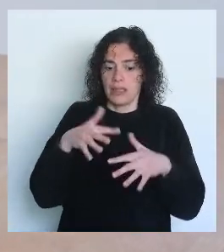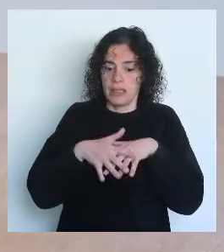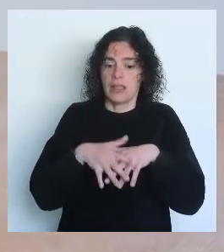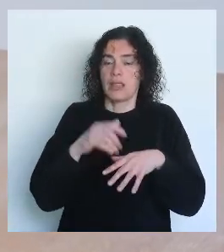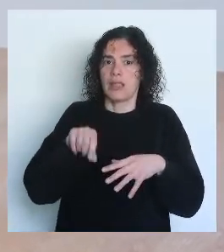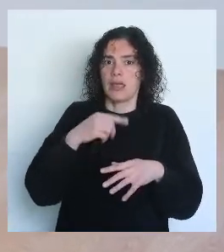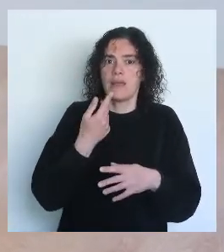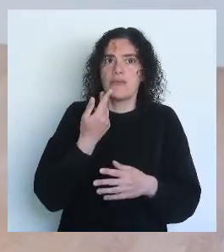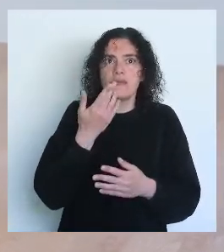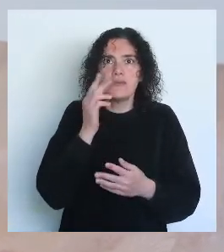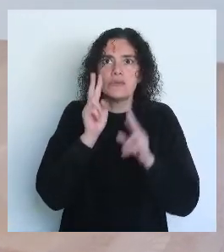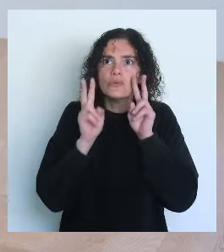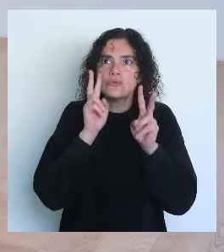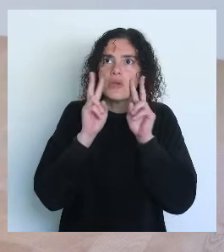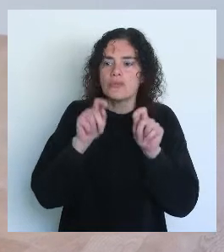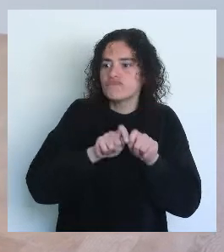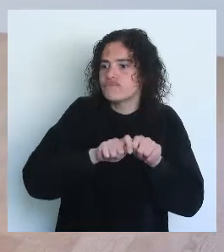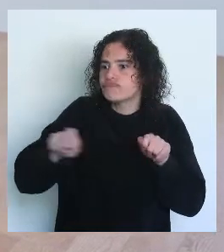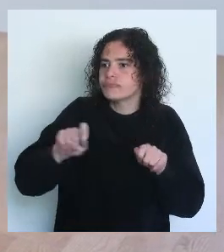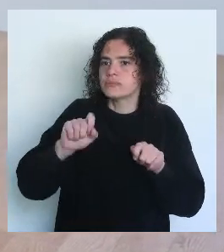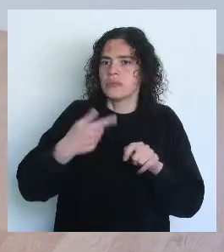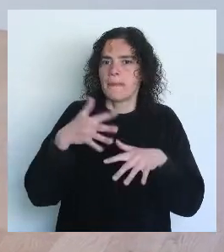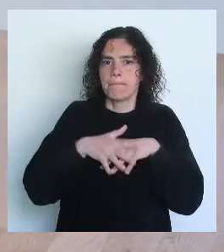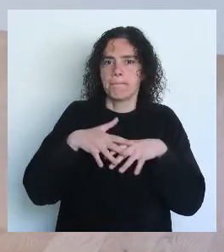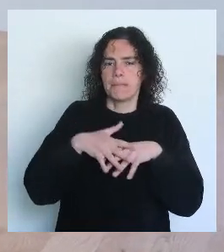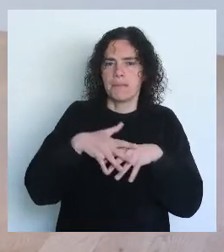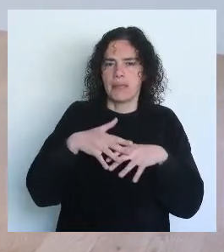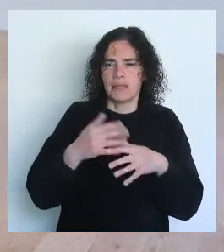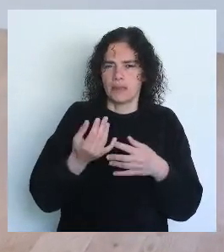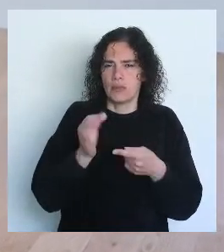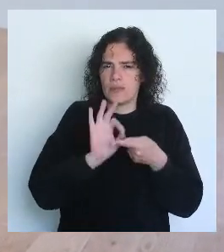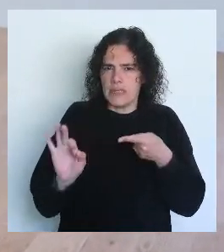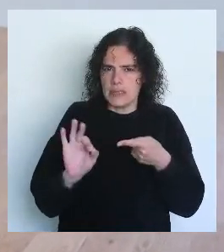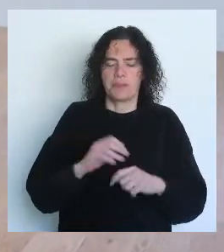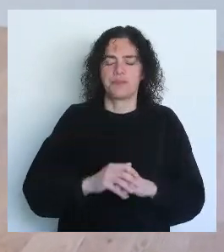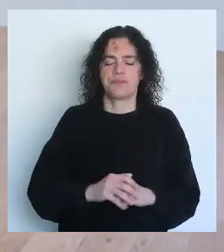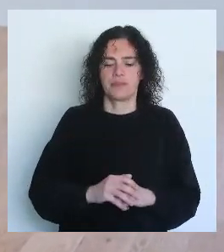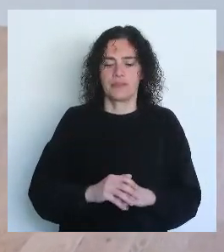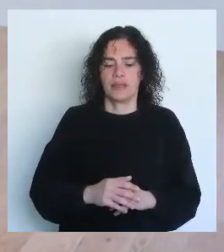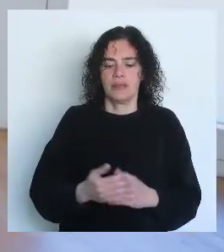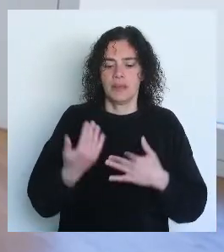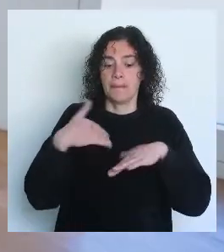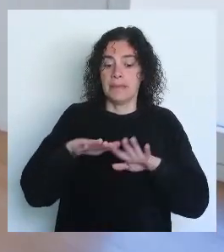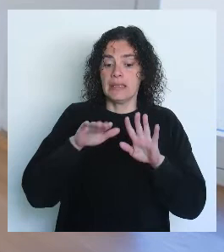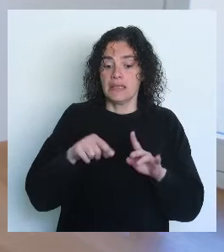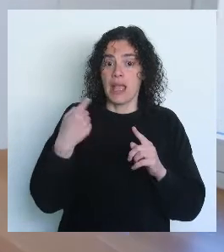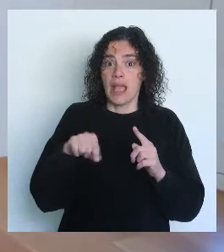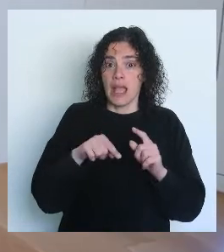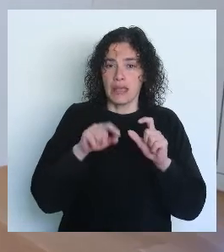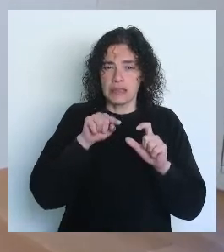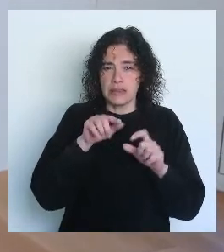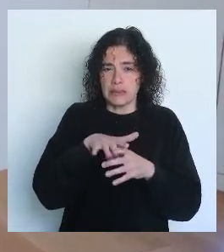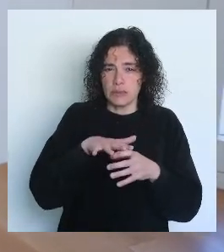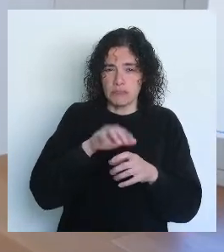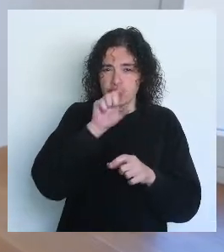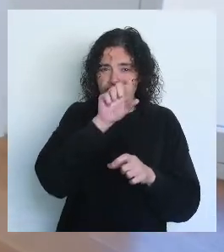is just the pure visual extension of a mathematical definition. But in each